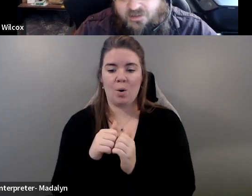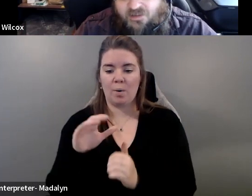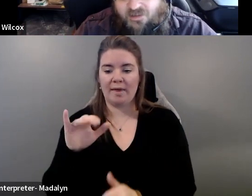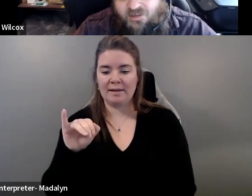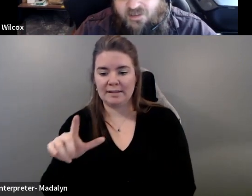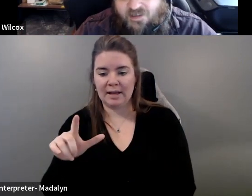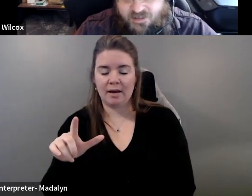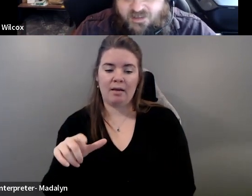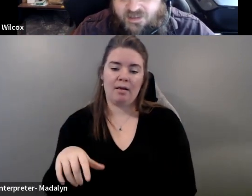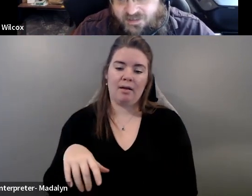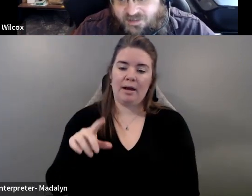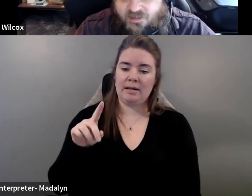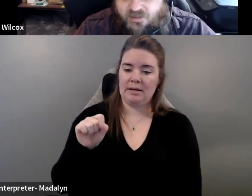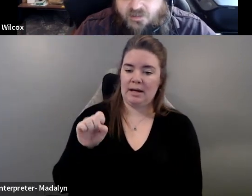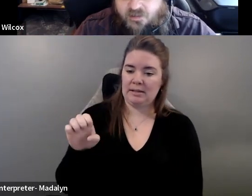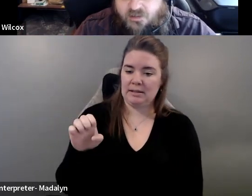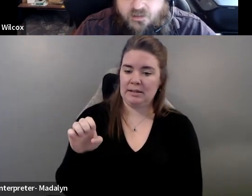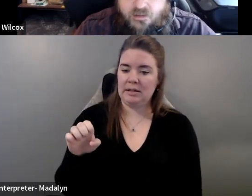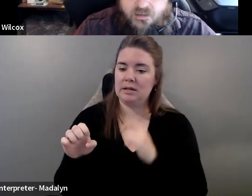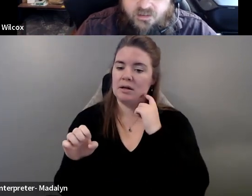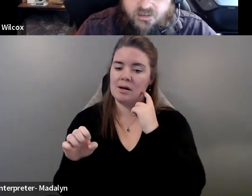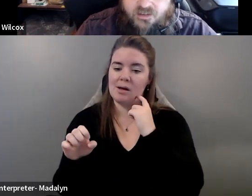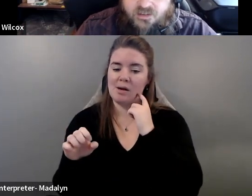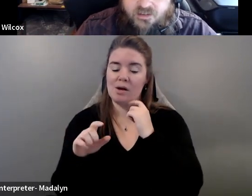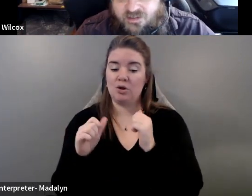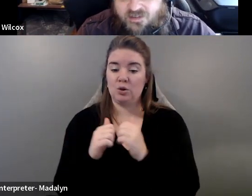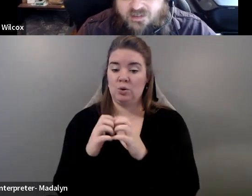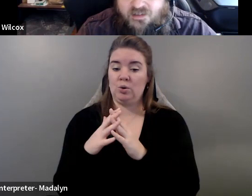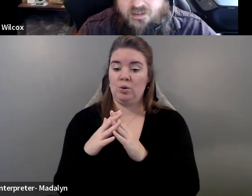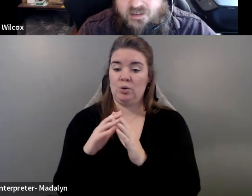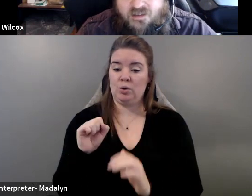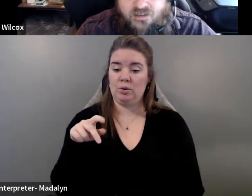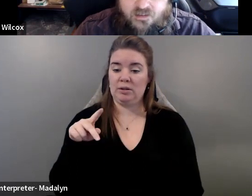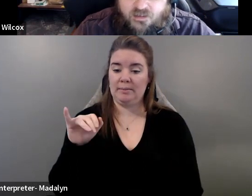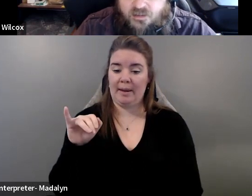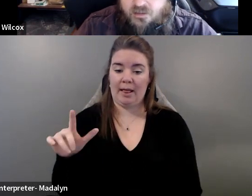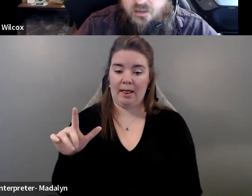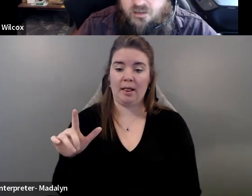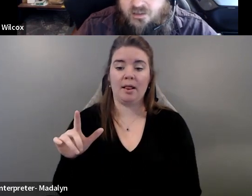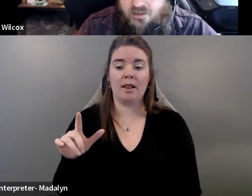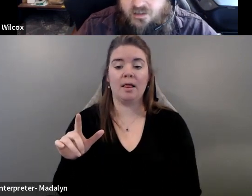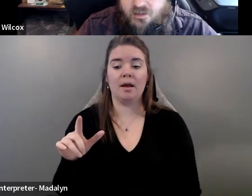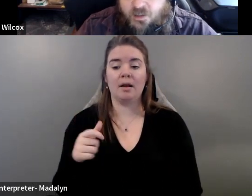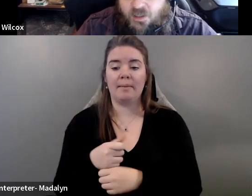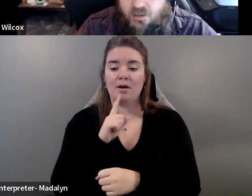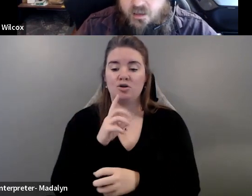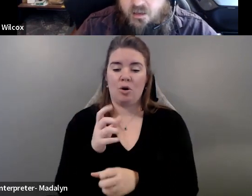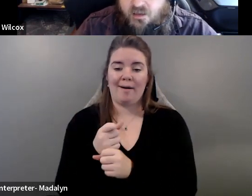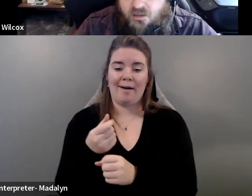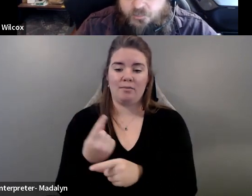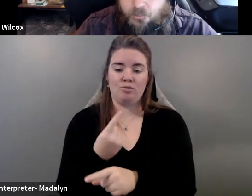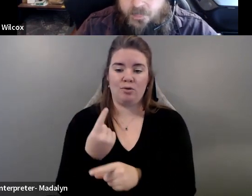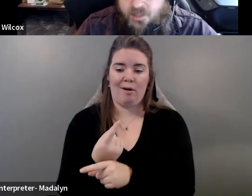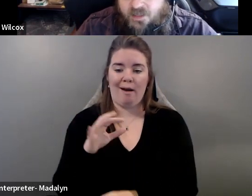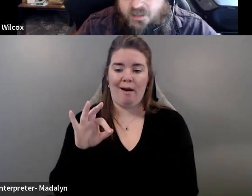the DSE, designated state entity, to create the SPIL, State Plan for Independent Living, to obtain the correct funding. Thank